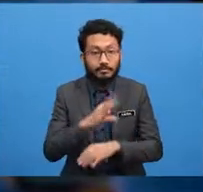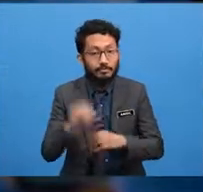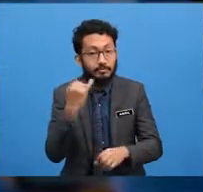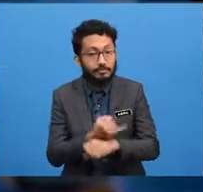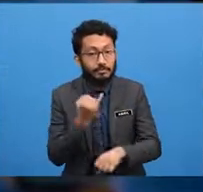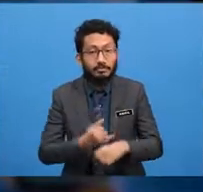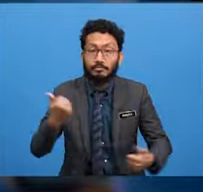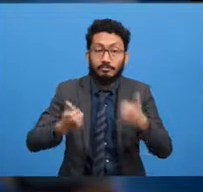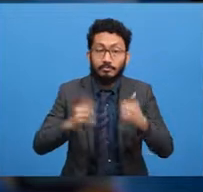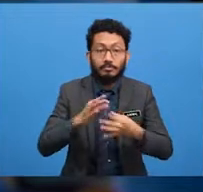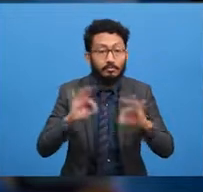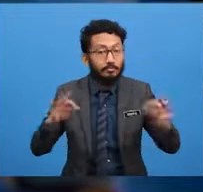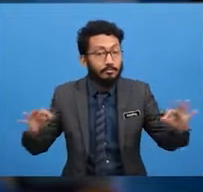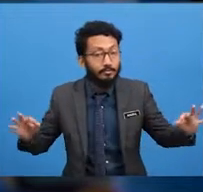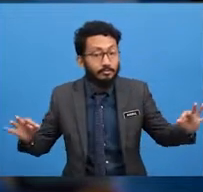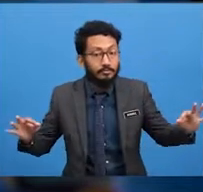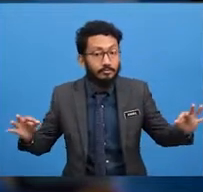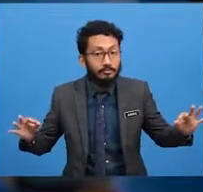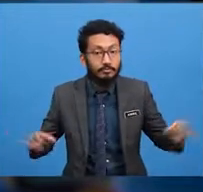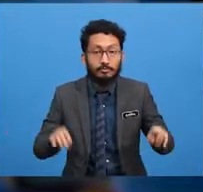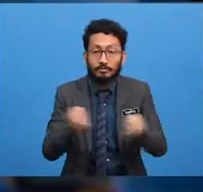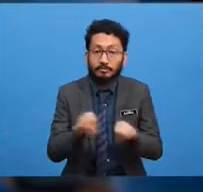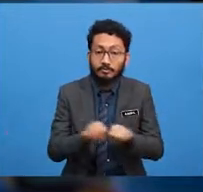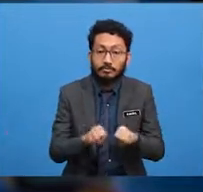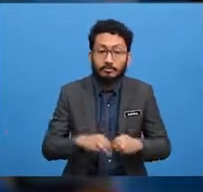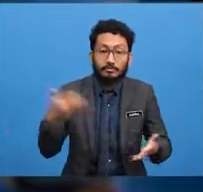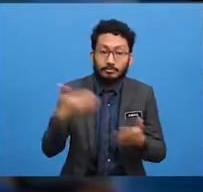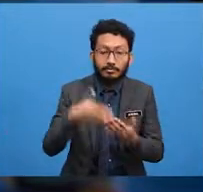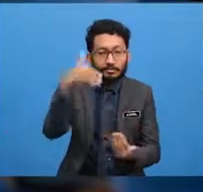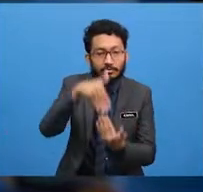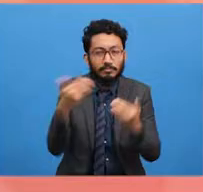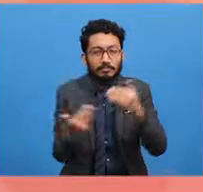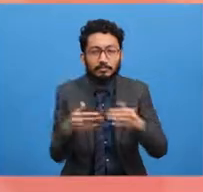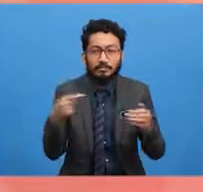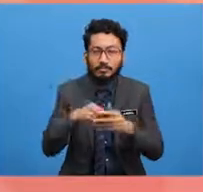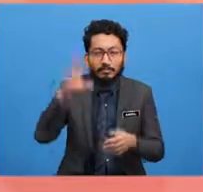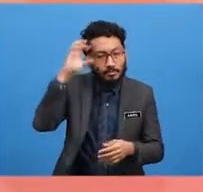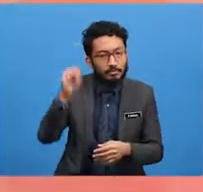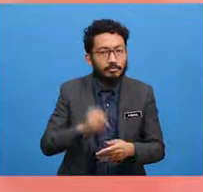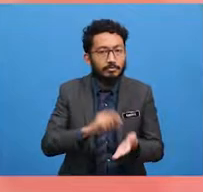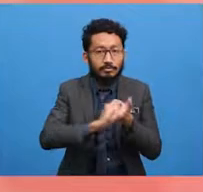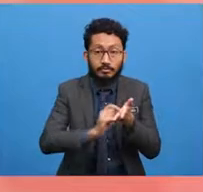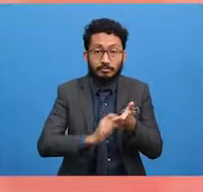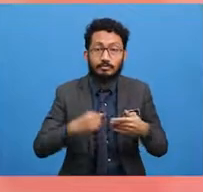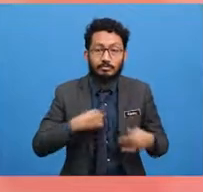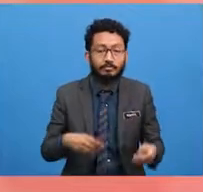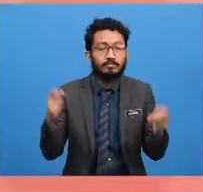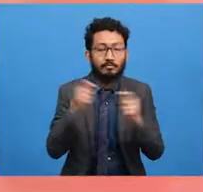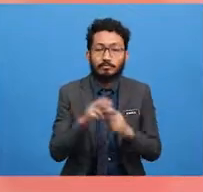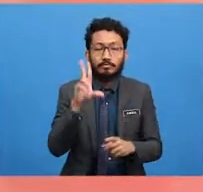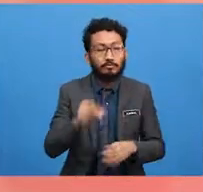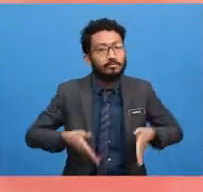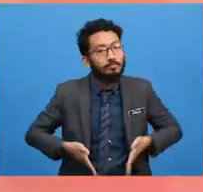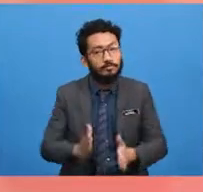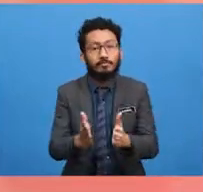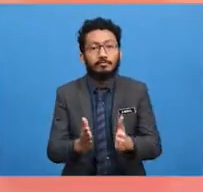which sentences that correspond or match to his notes. Me too, no way,